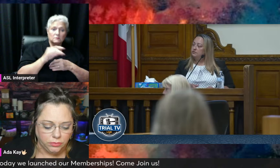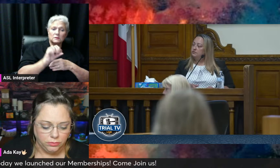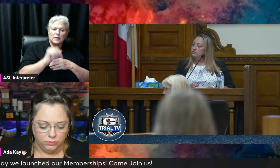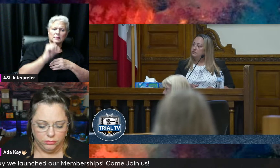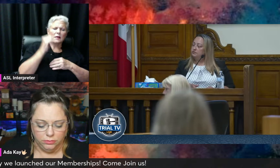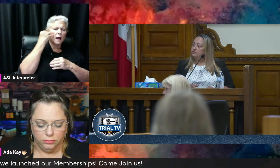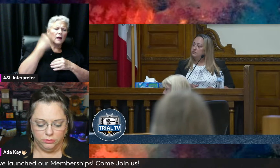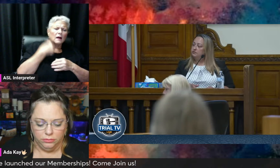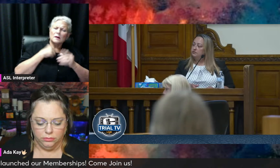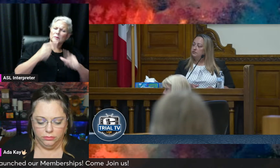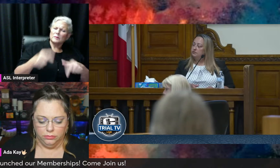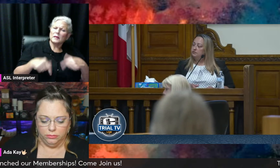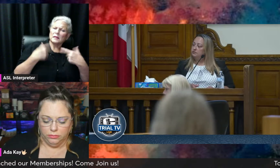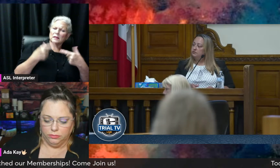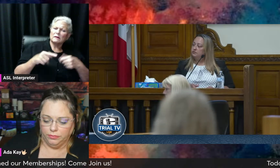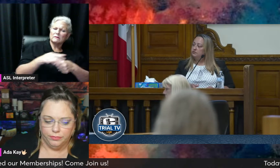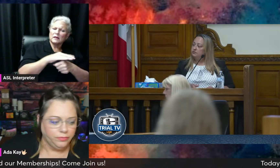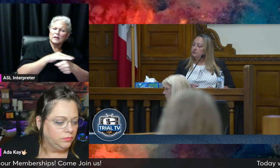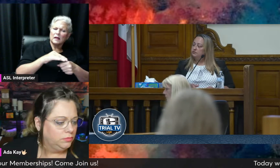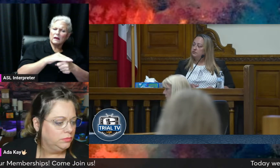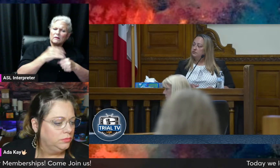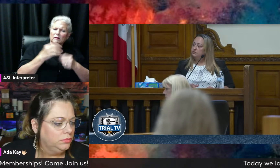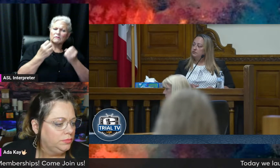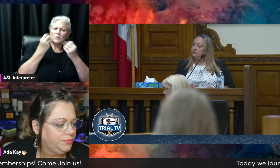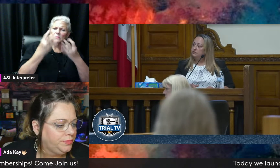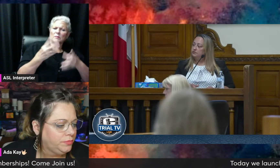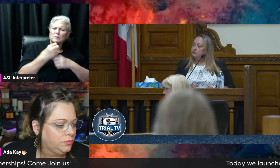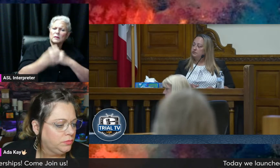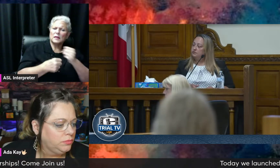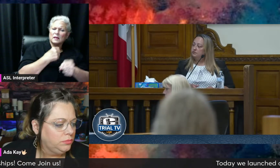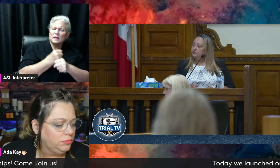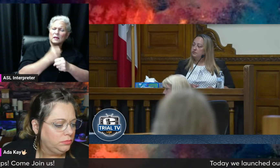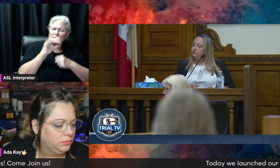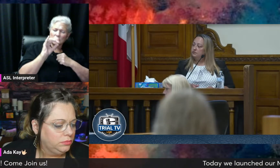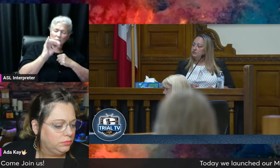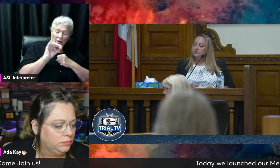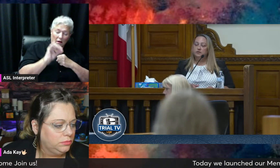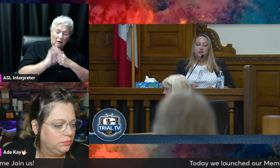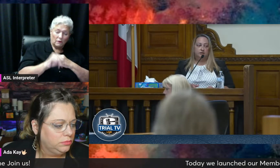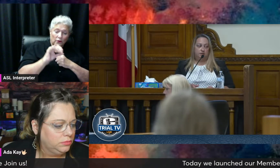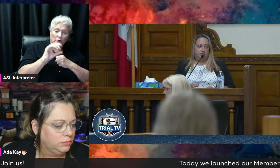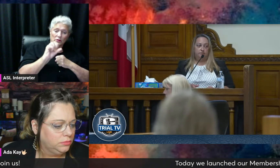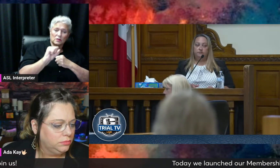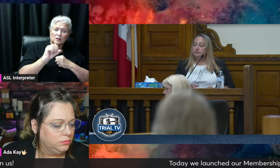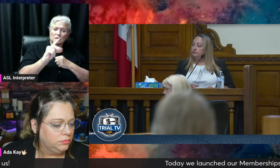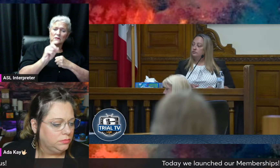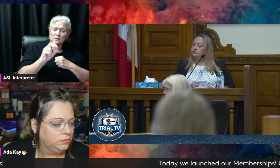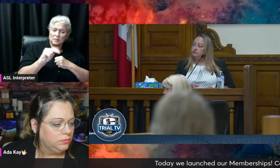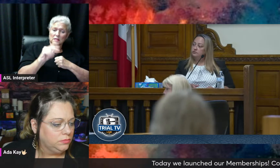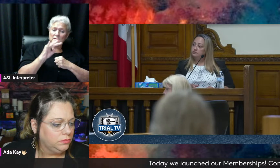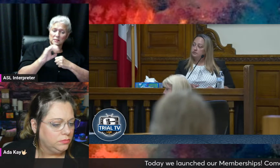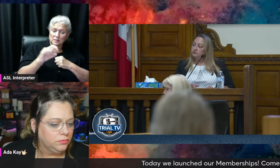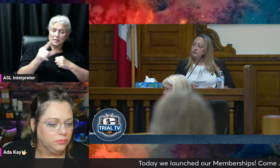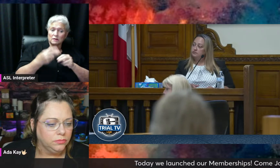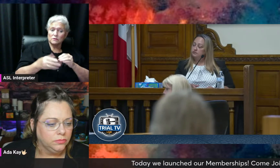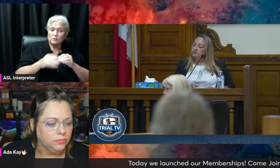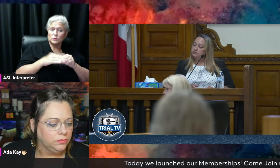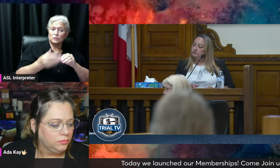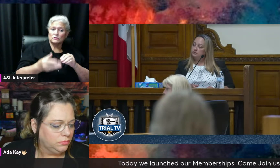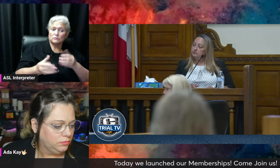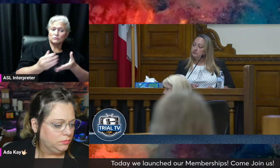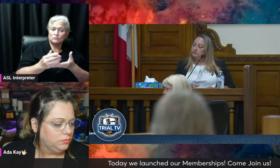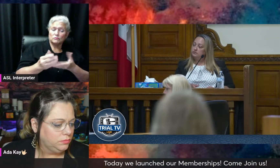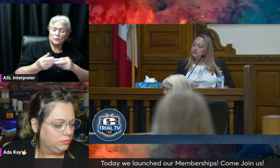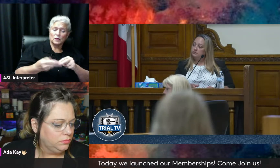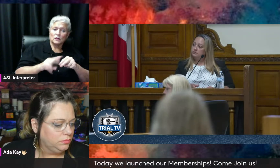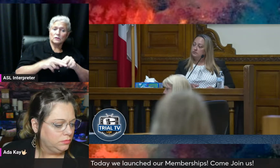of years, those skin cells can actually accumulate, can't they? Yes. And I understand there's